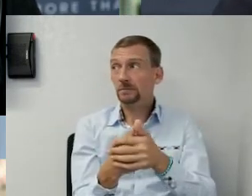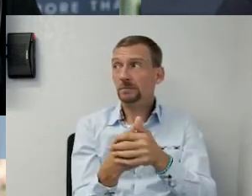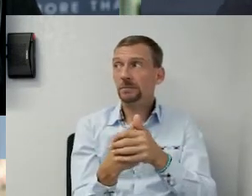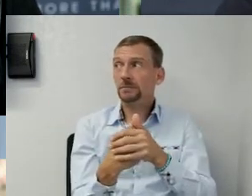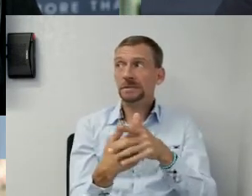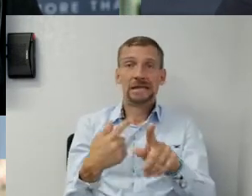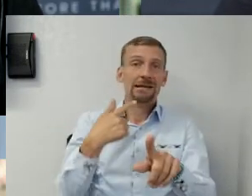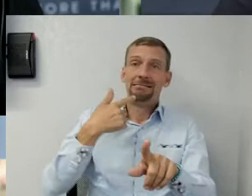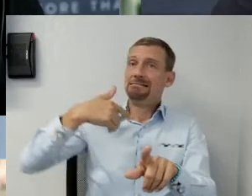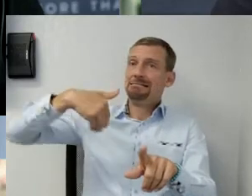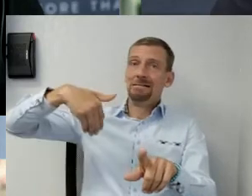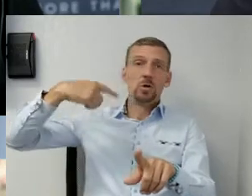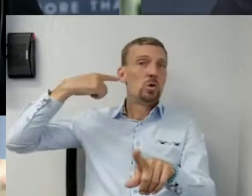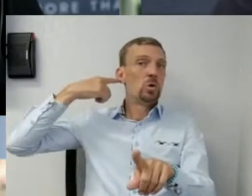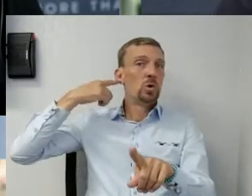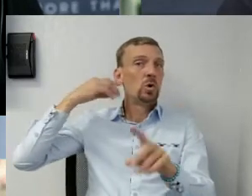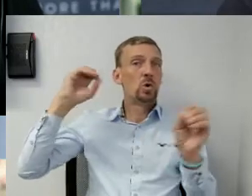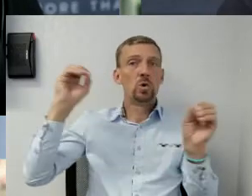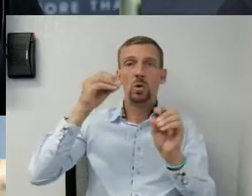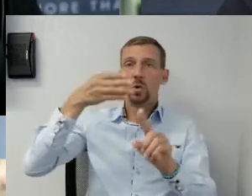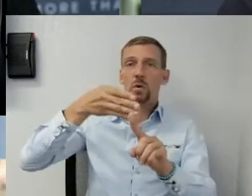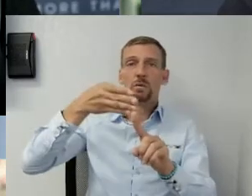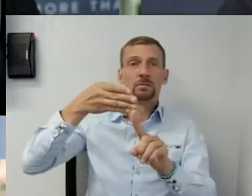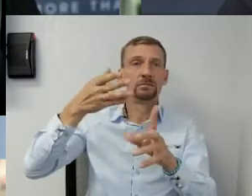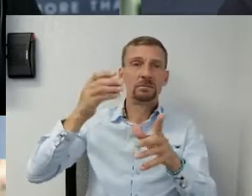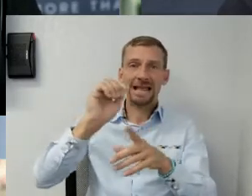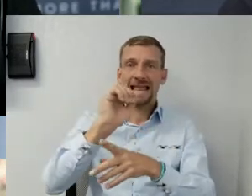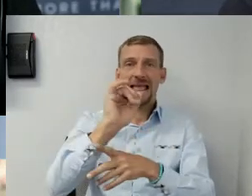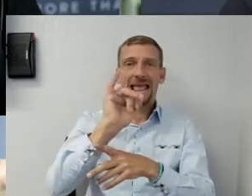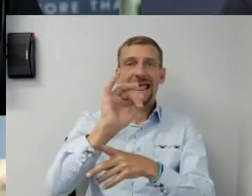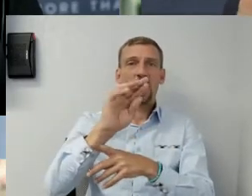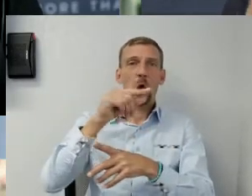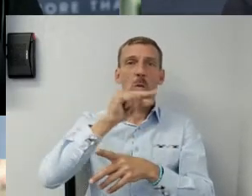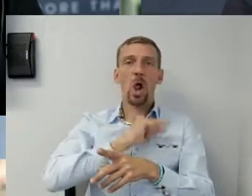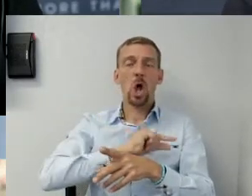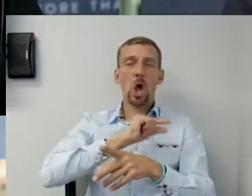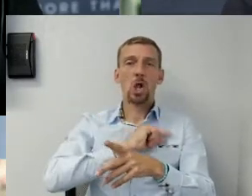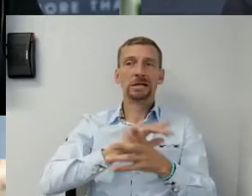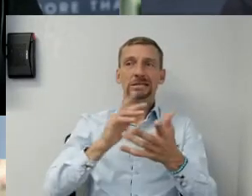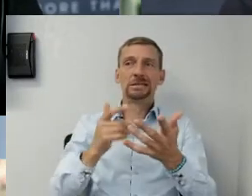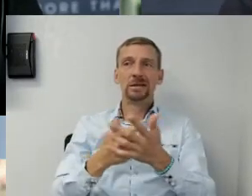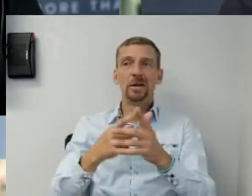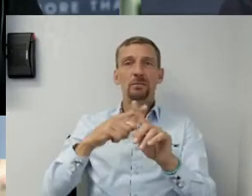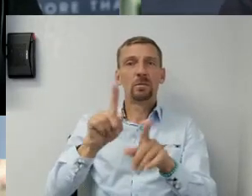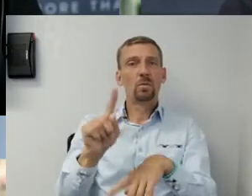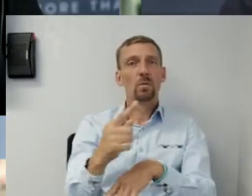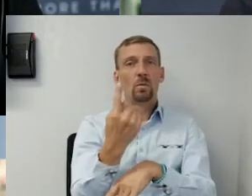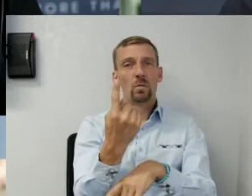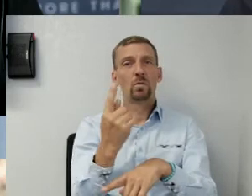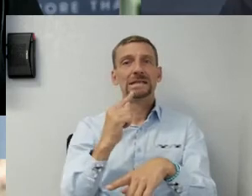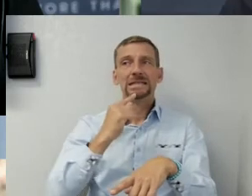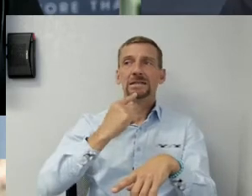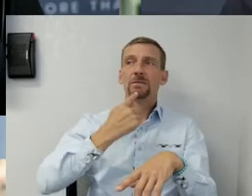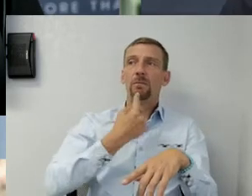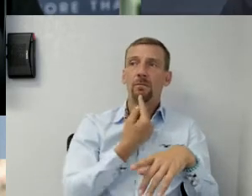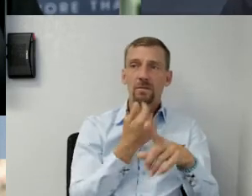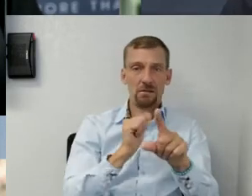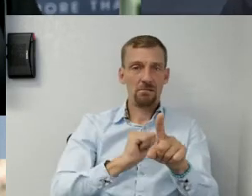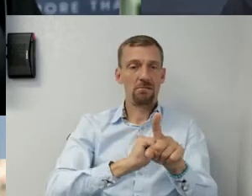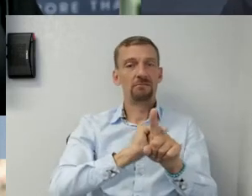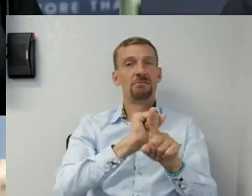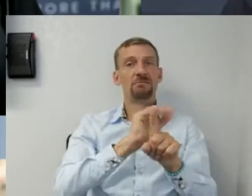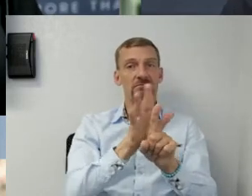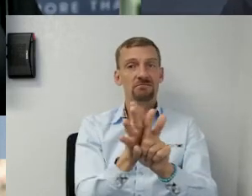I have not heard anything specifically. Obviously, one of the most serious effects